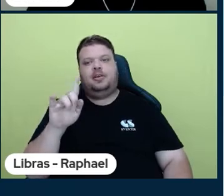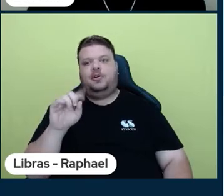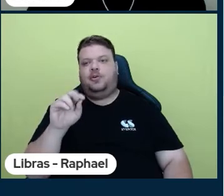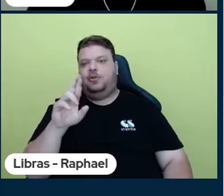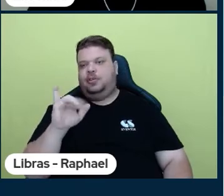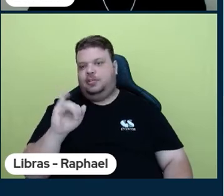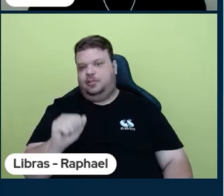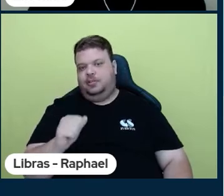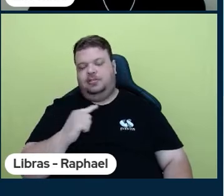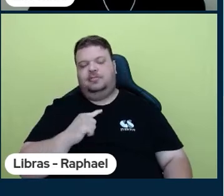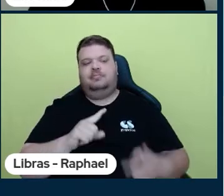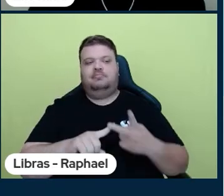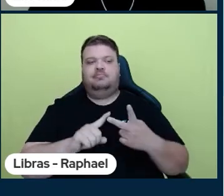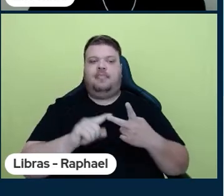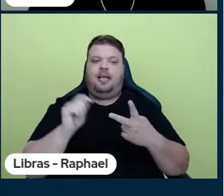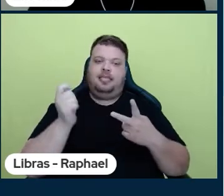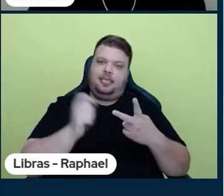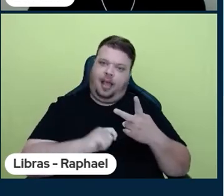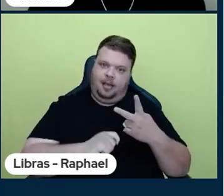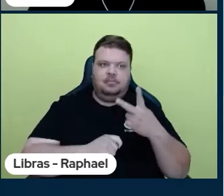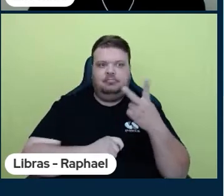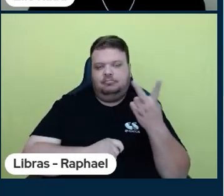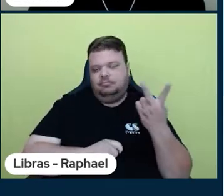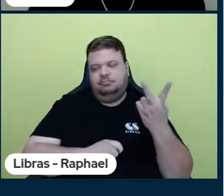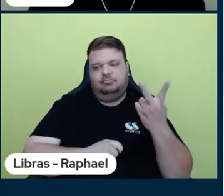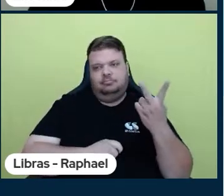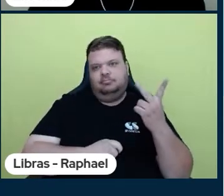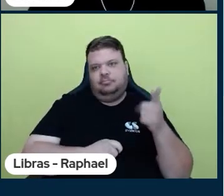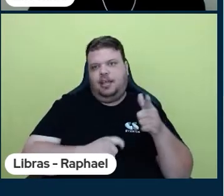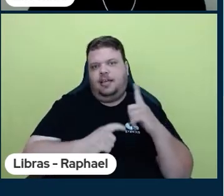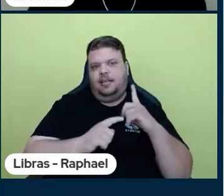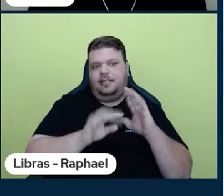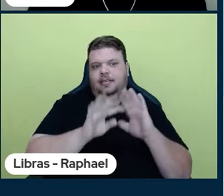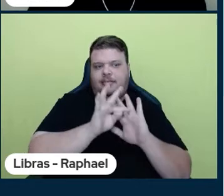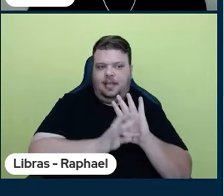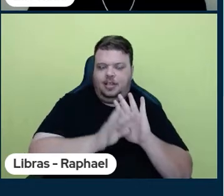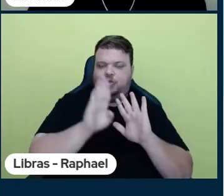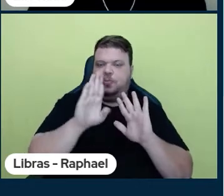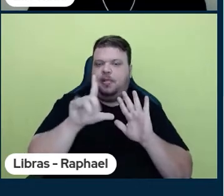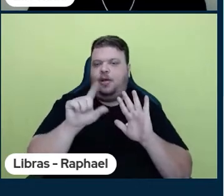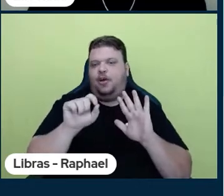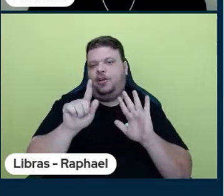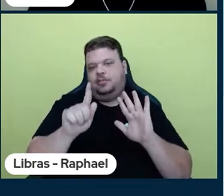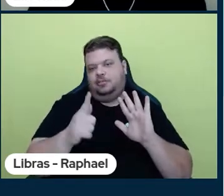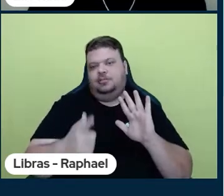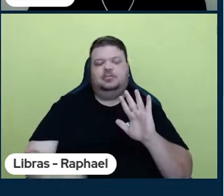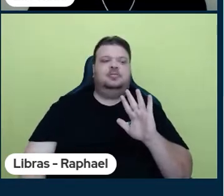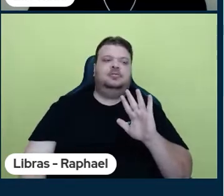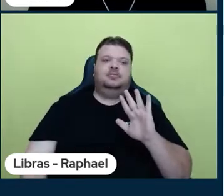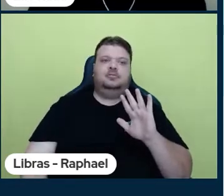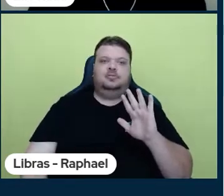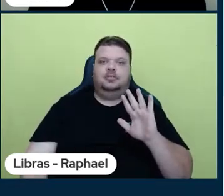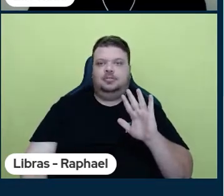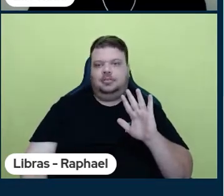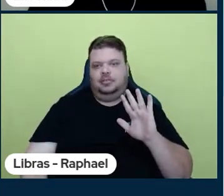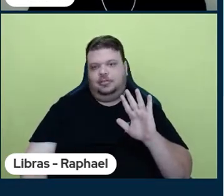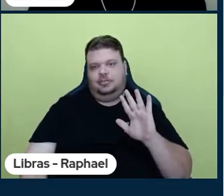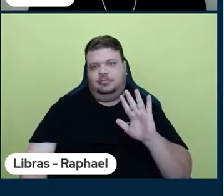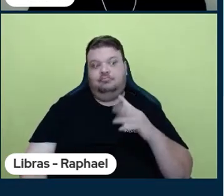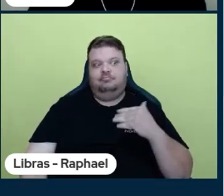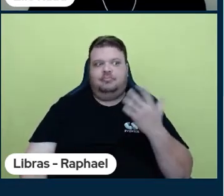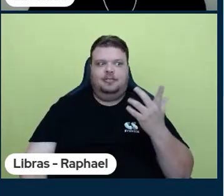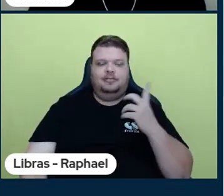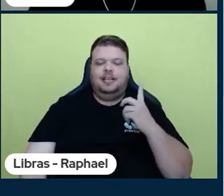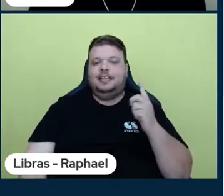once we want to create artificial intelligence as an entity, uh, we create this snippet